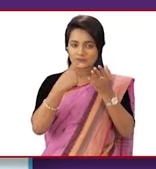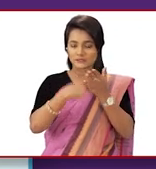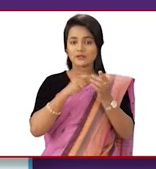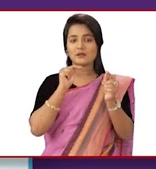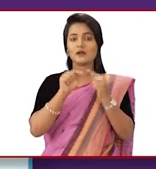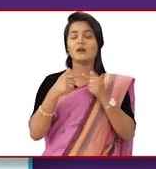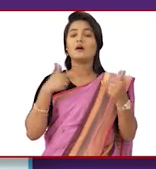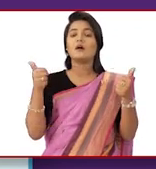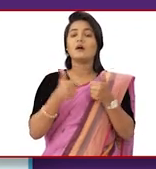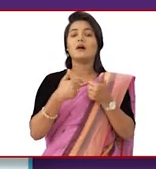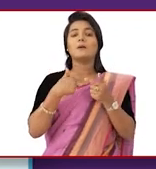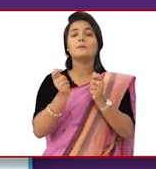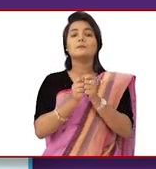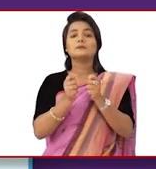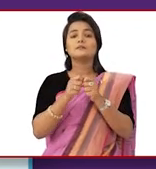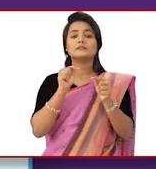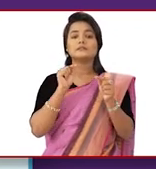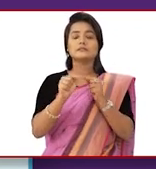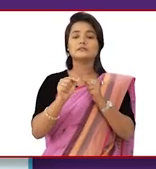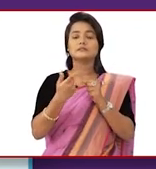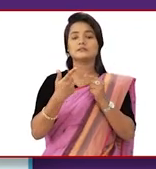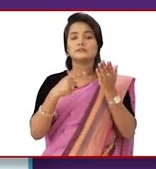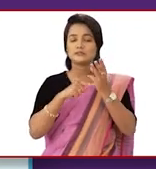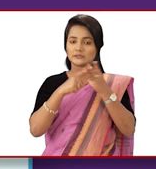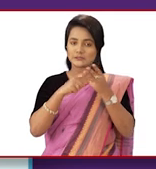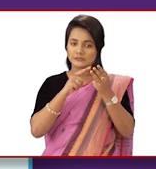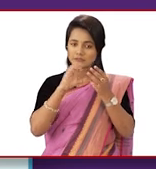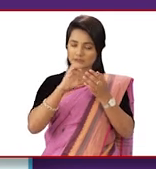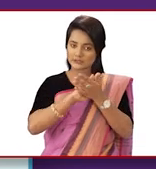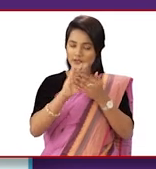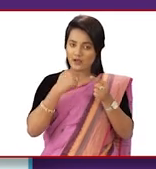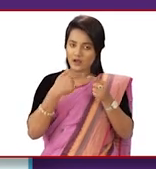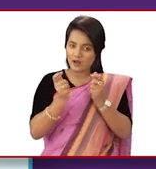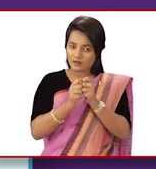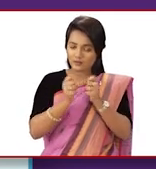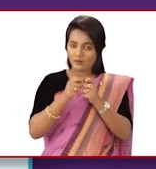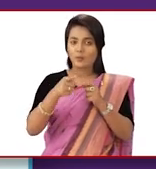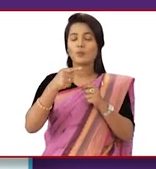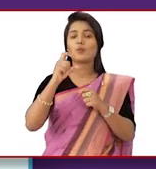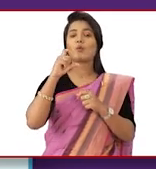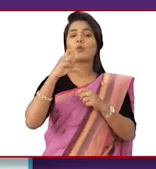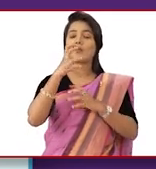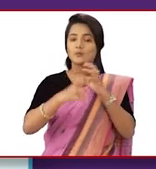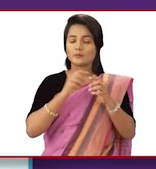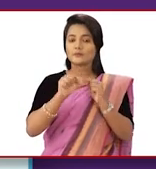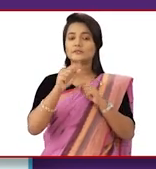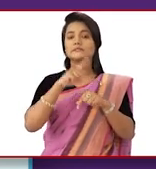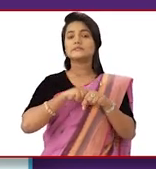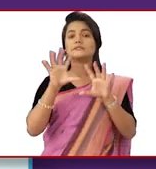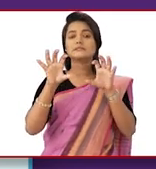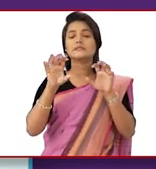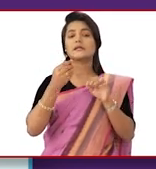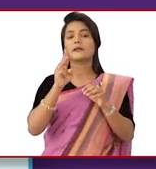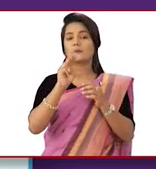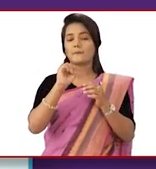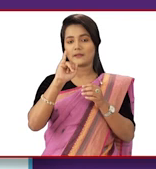Rashid. I work for an edtech company named 10 Minute School. I make educational content over there. I'm also a